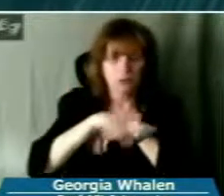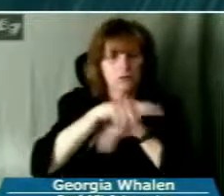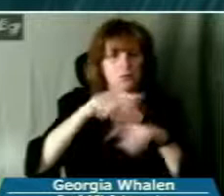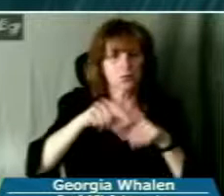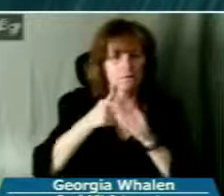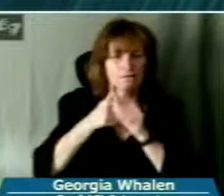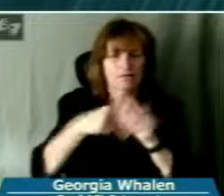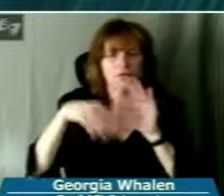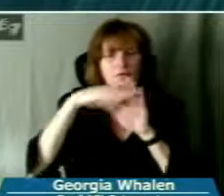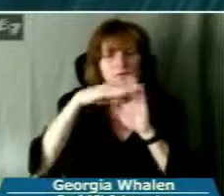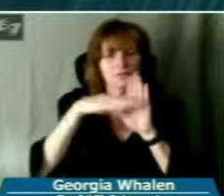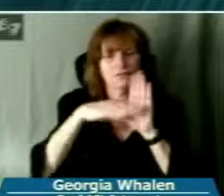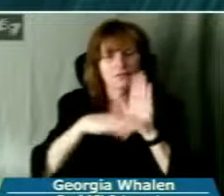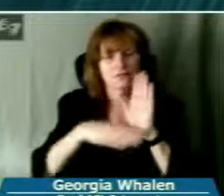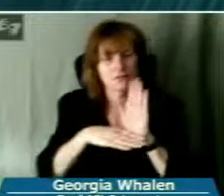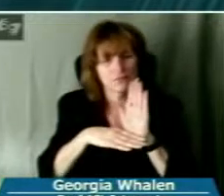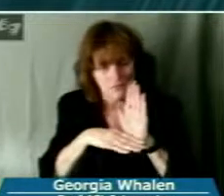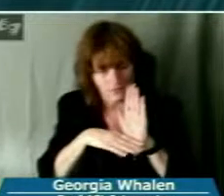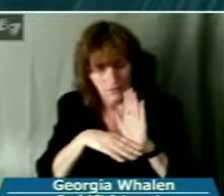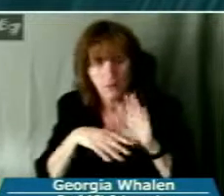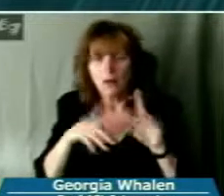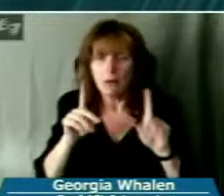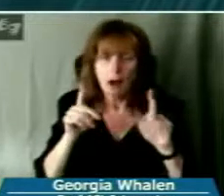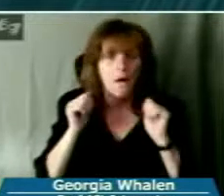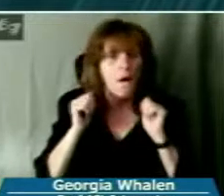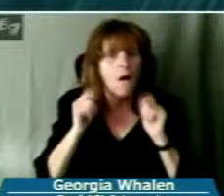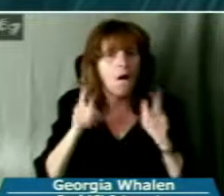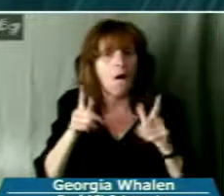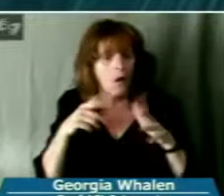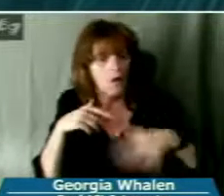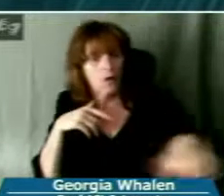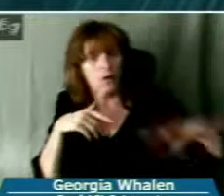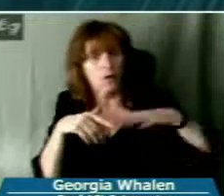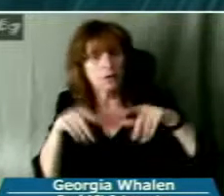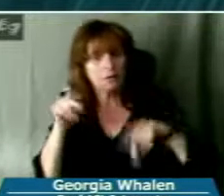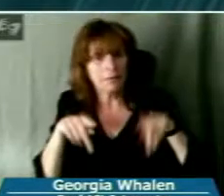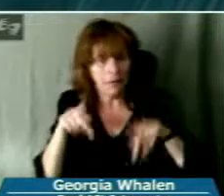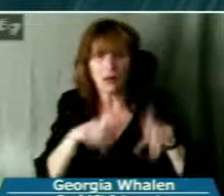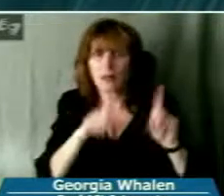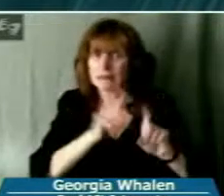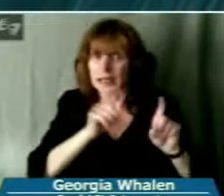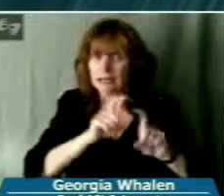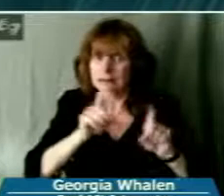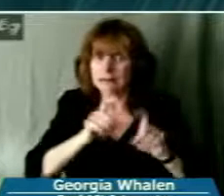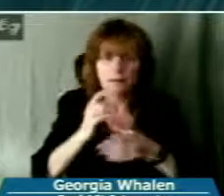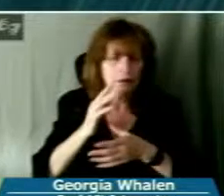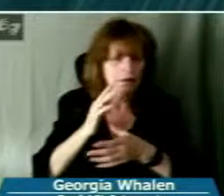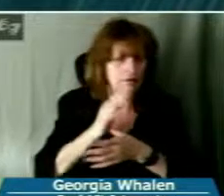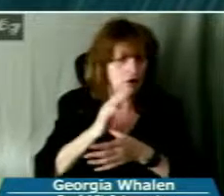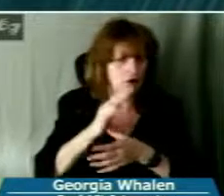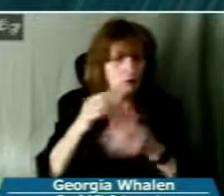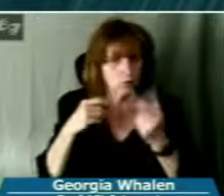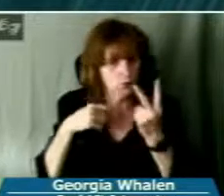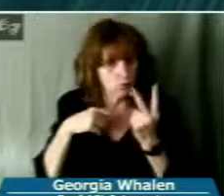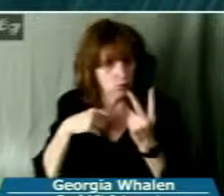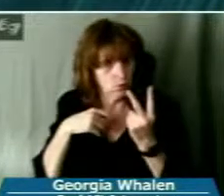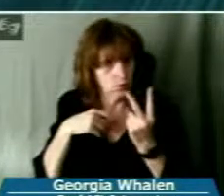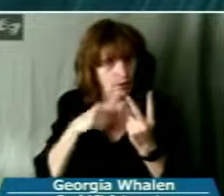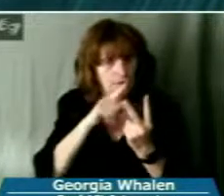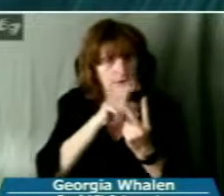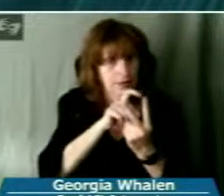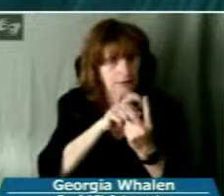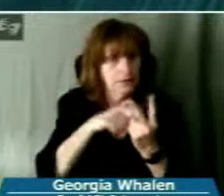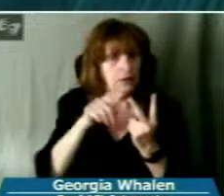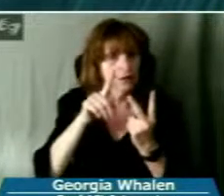all of the individuals in this facility. When the first 2 people were identified, after the first one, we asked EMS,